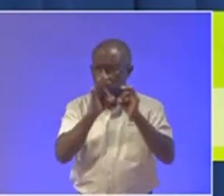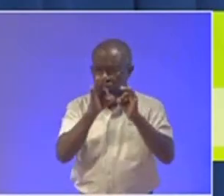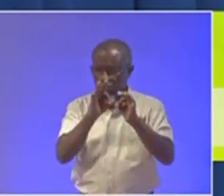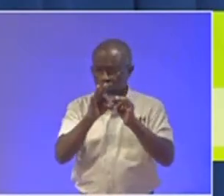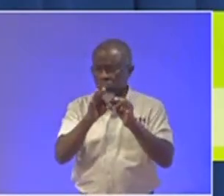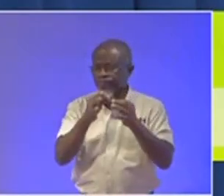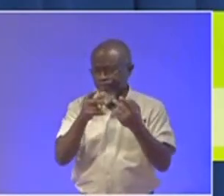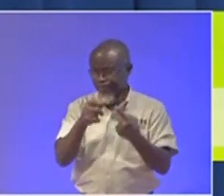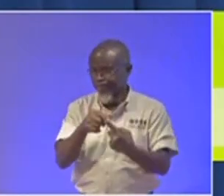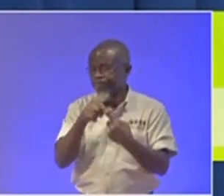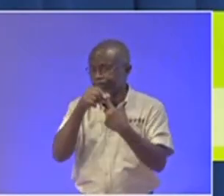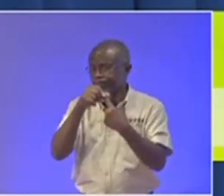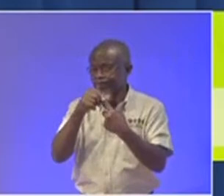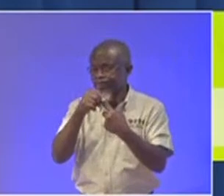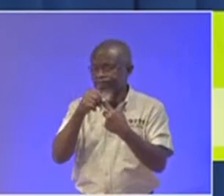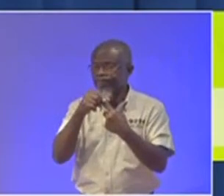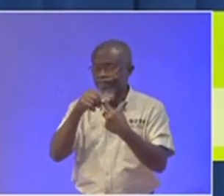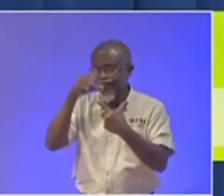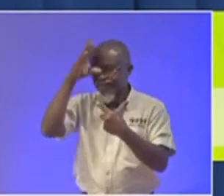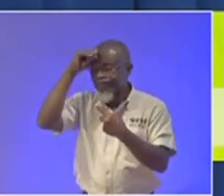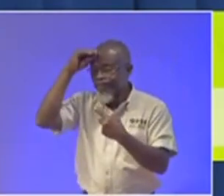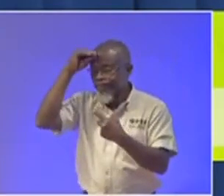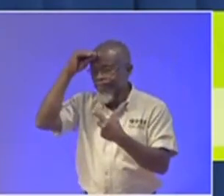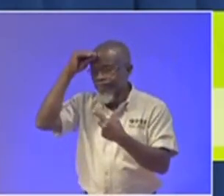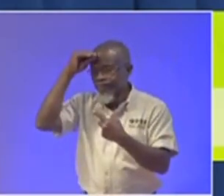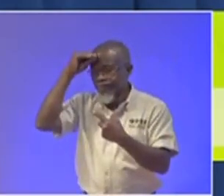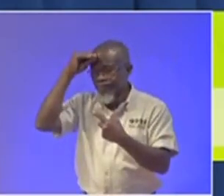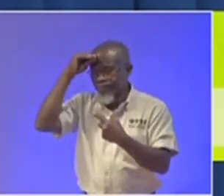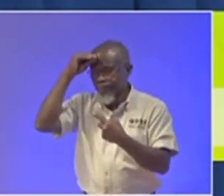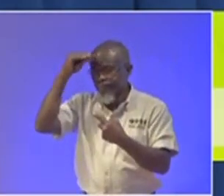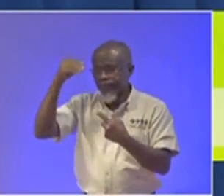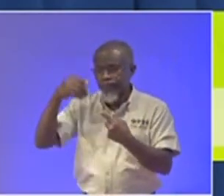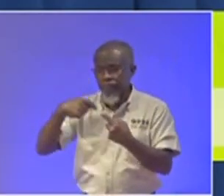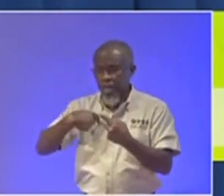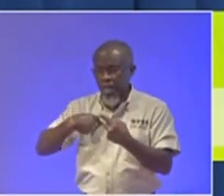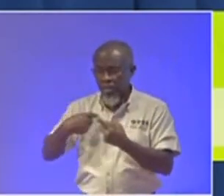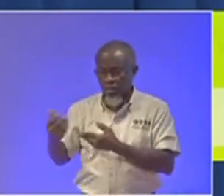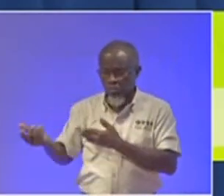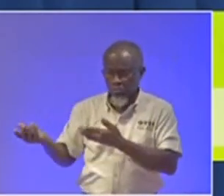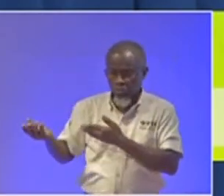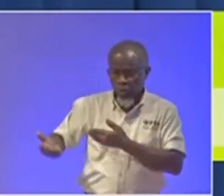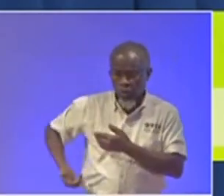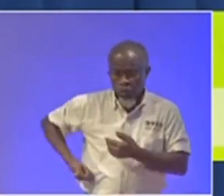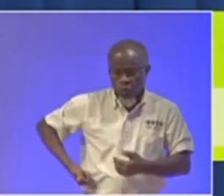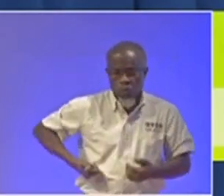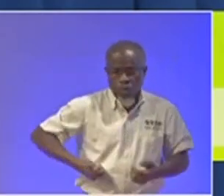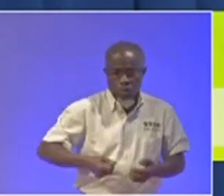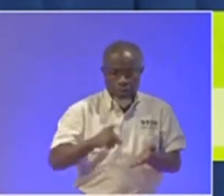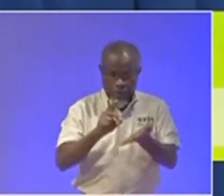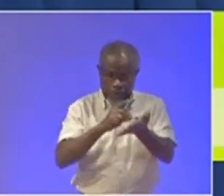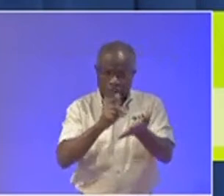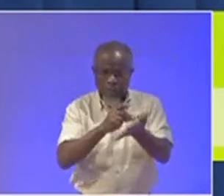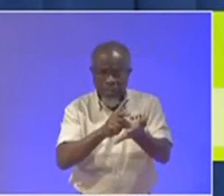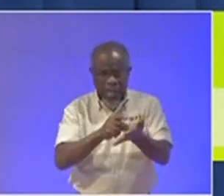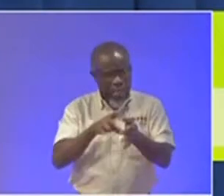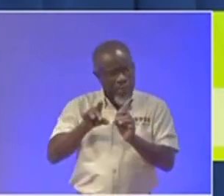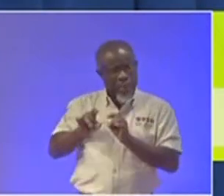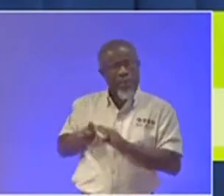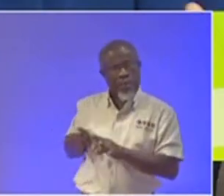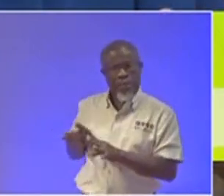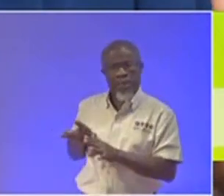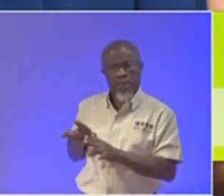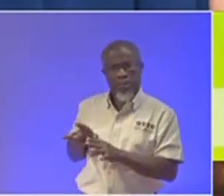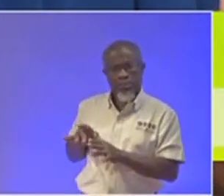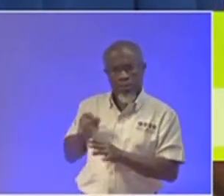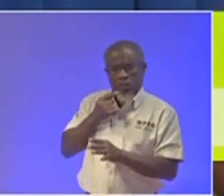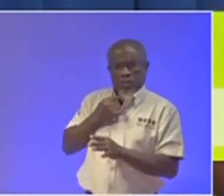I was in school, they used to call me a walking dictionary, and I hated that. And people probably assume that